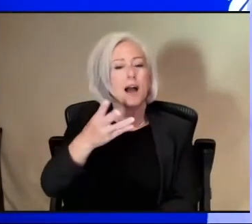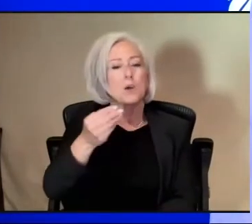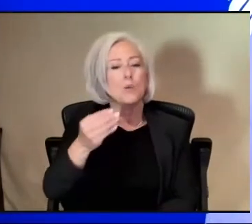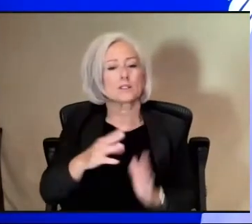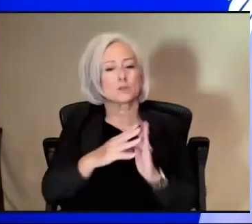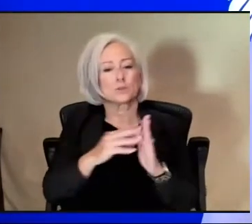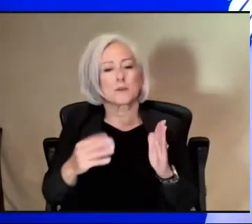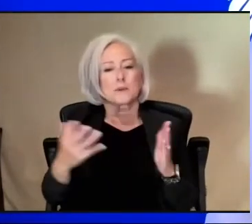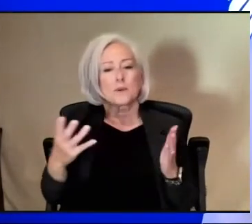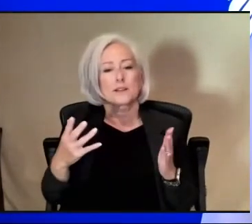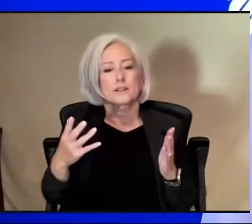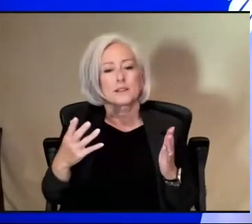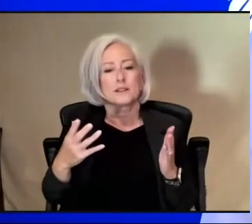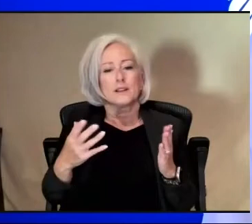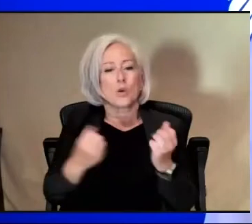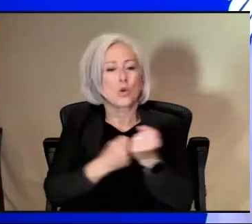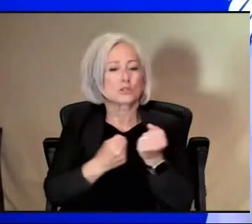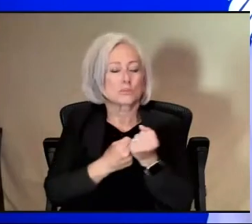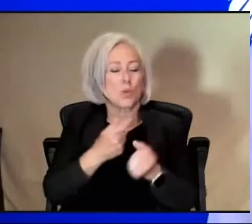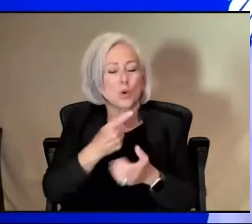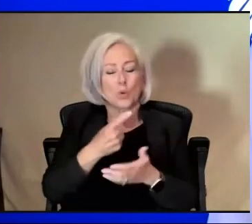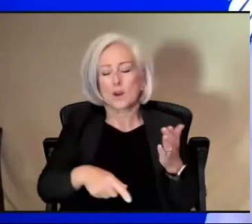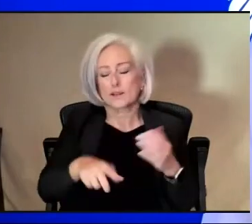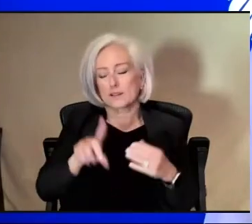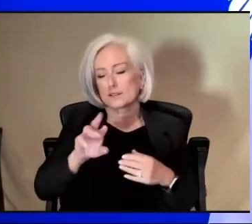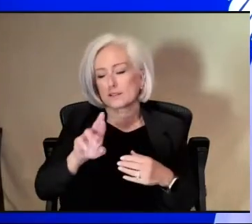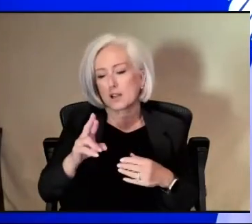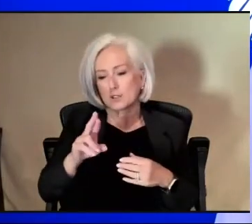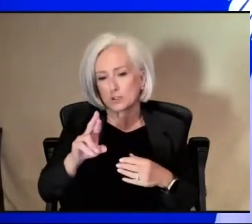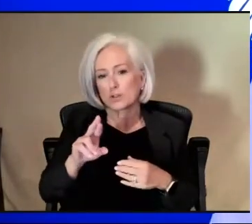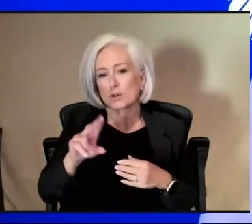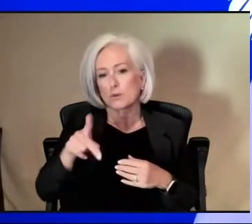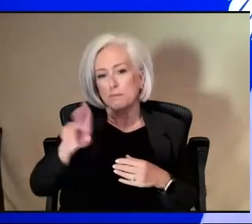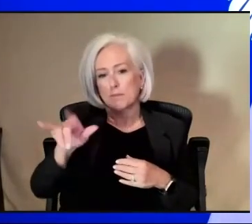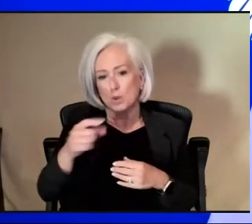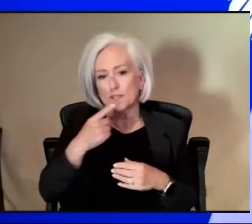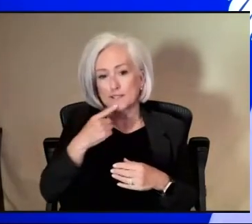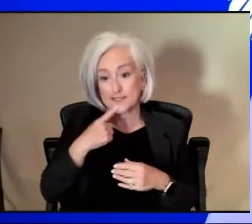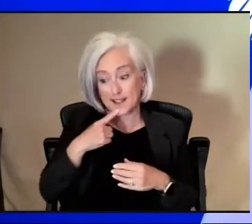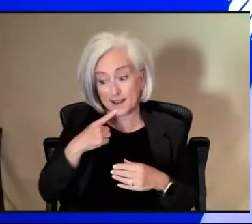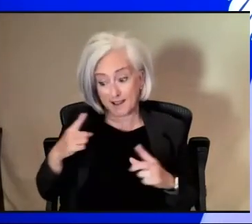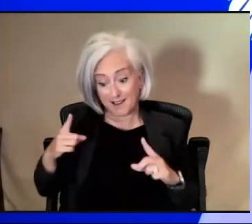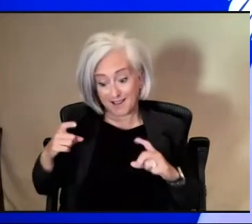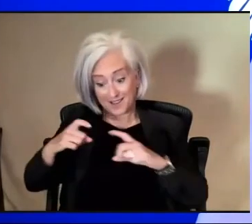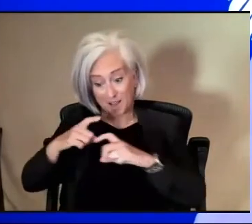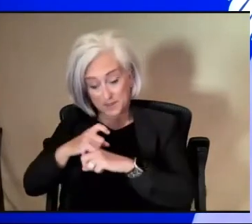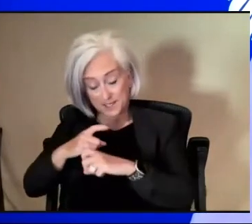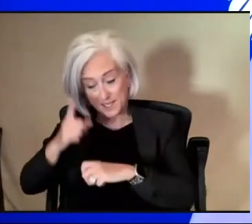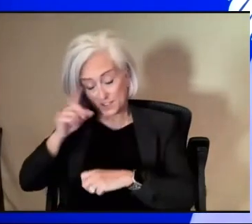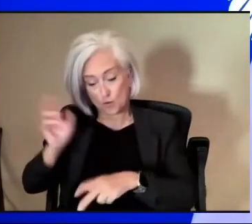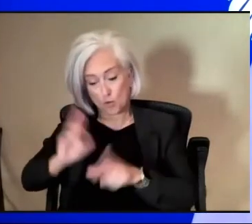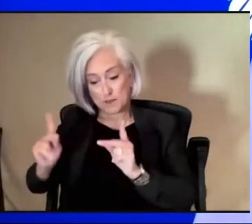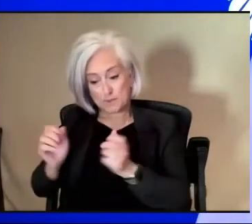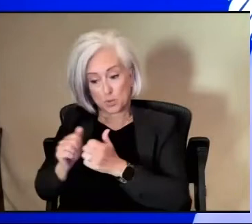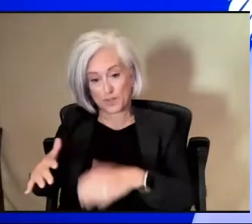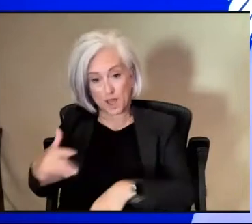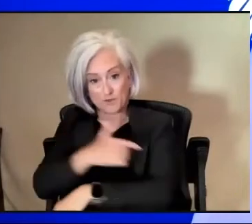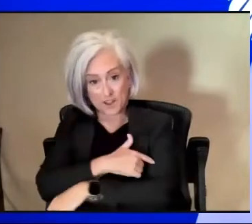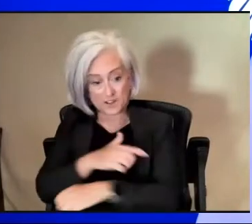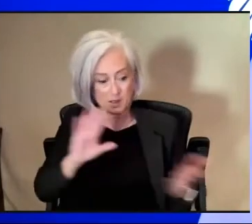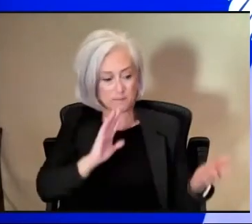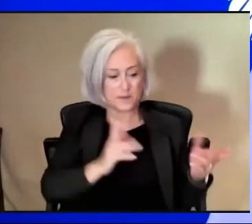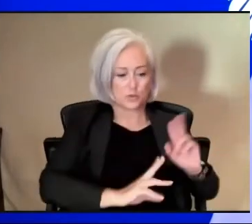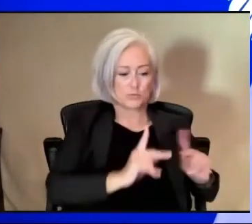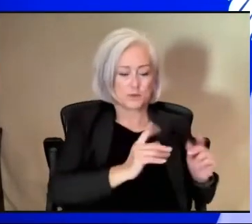the infection and the chance of complications to that versus the vaccination. There was a recent MMWR published by the